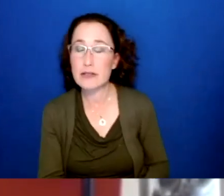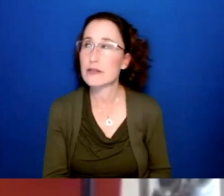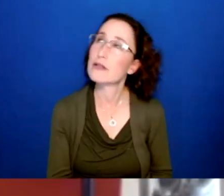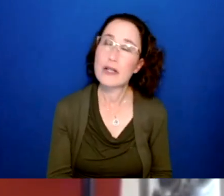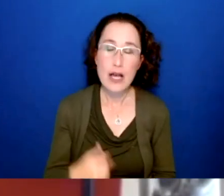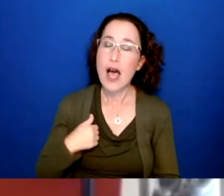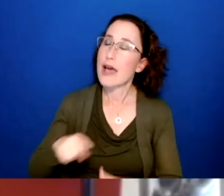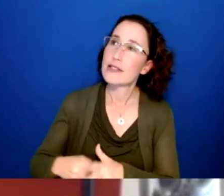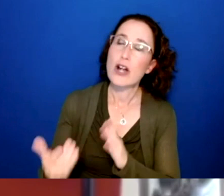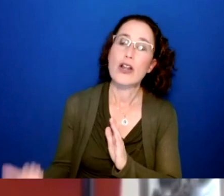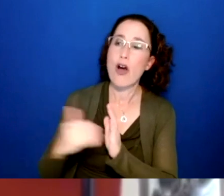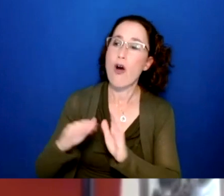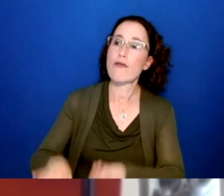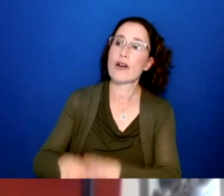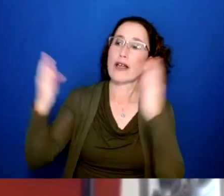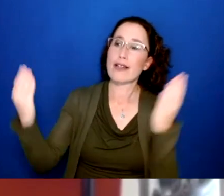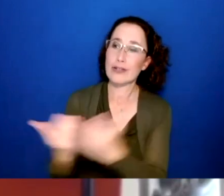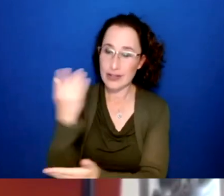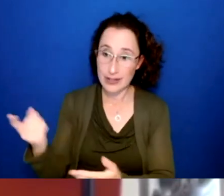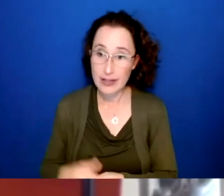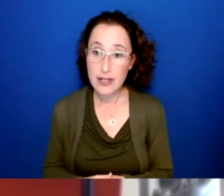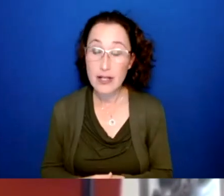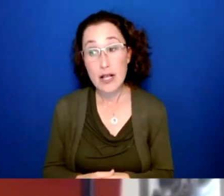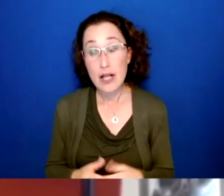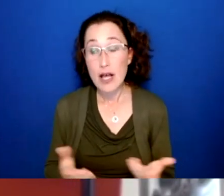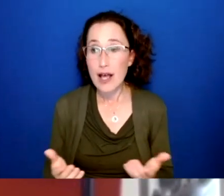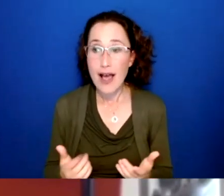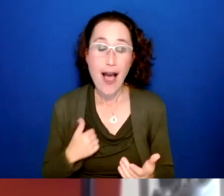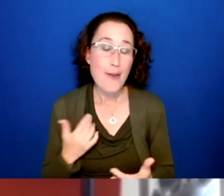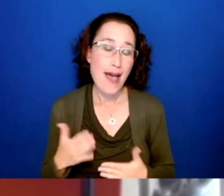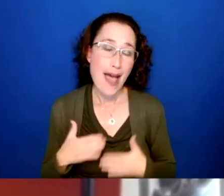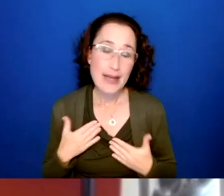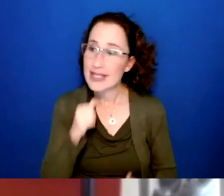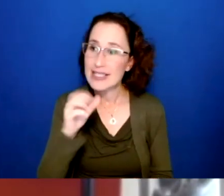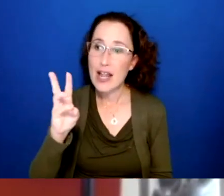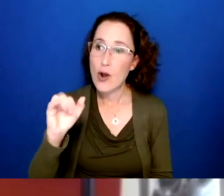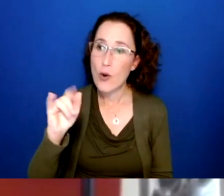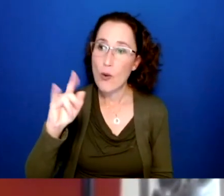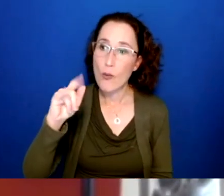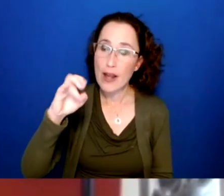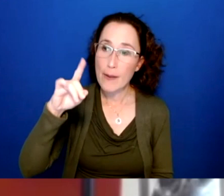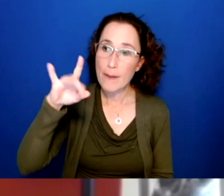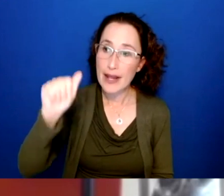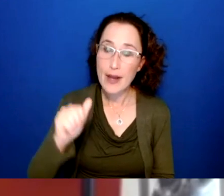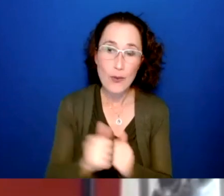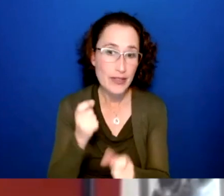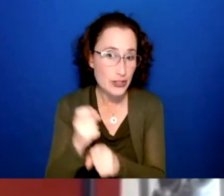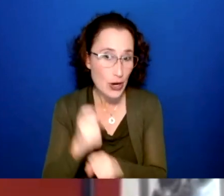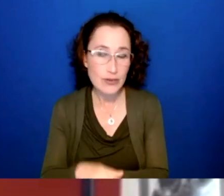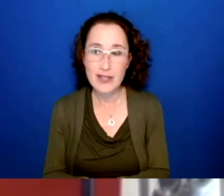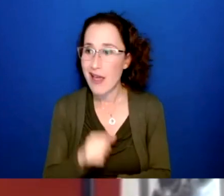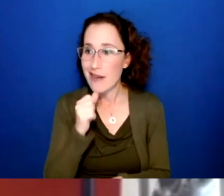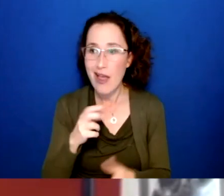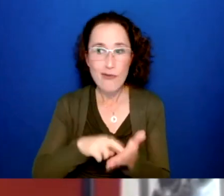how the book actually unfolded. I'm very happy about this because it's not Wikipedia with jokes. It's not just a bunch of research with my twist on